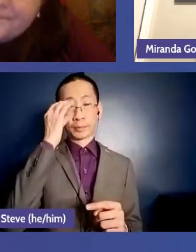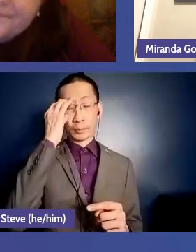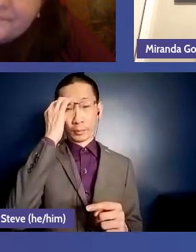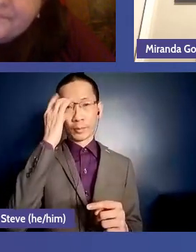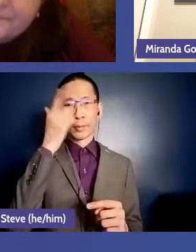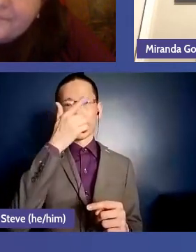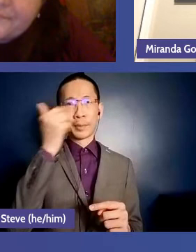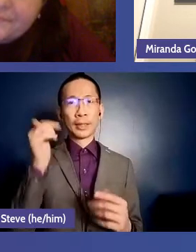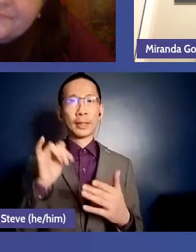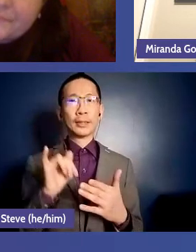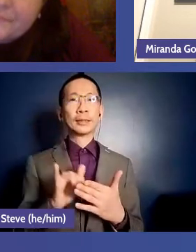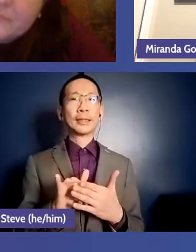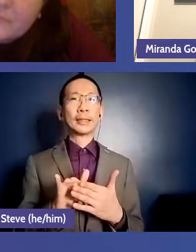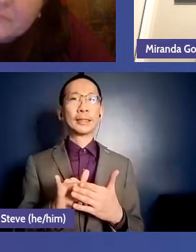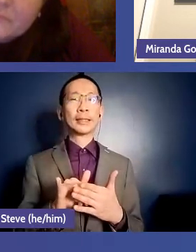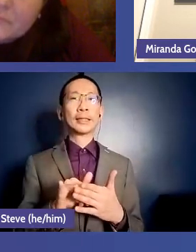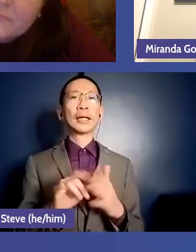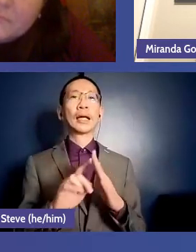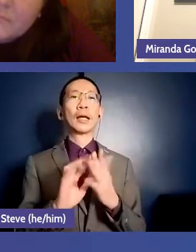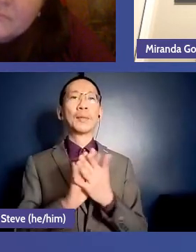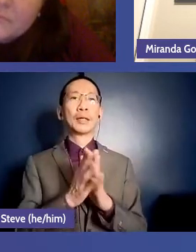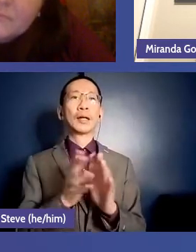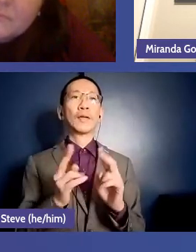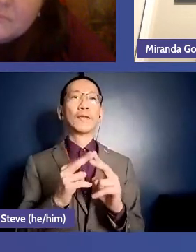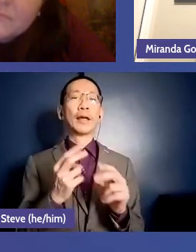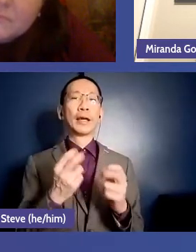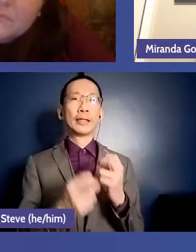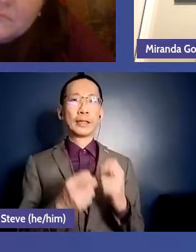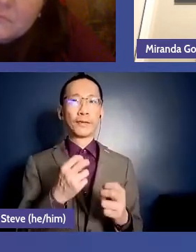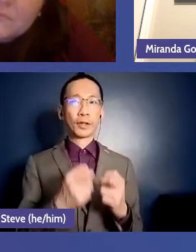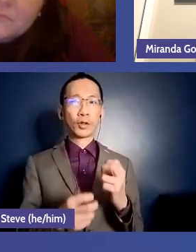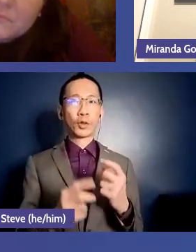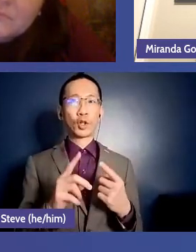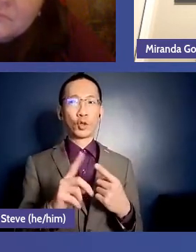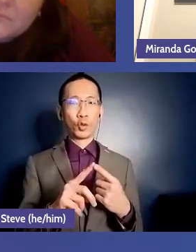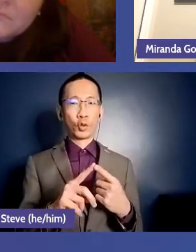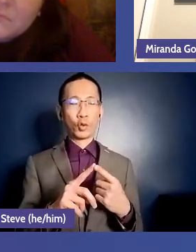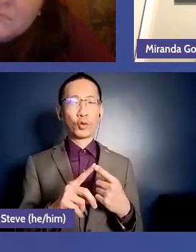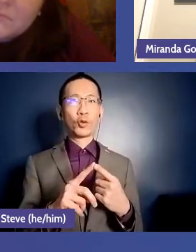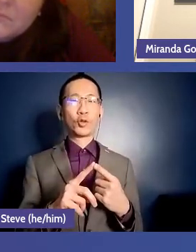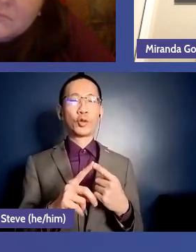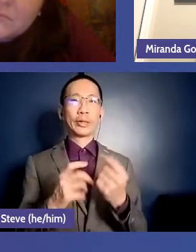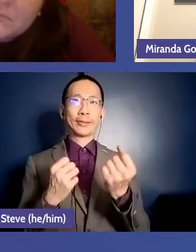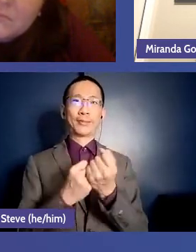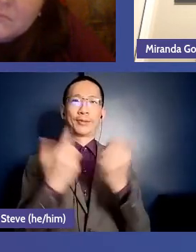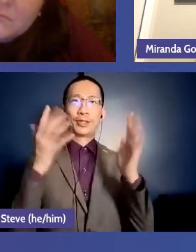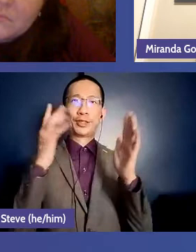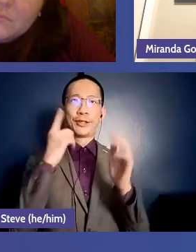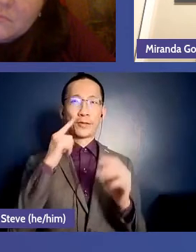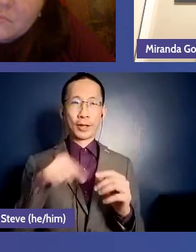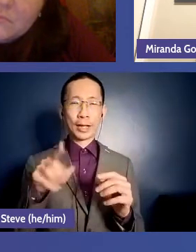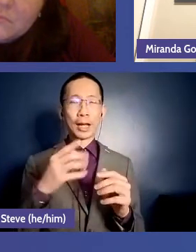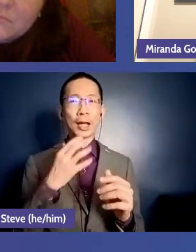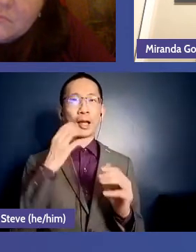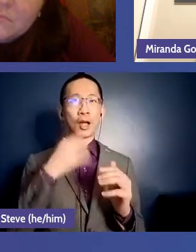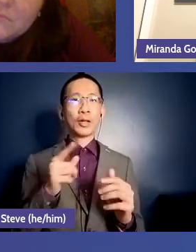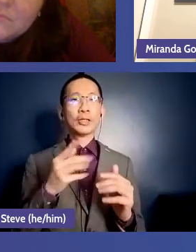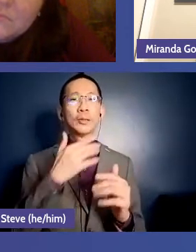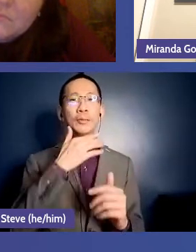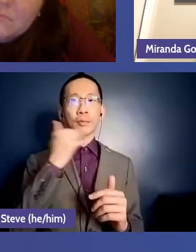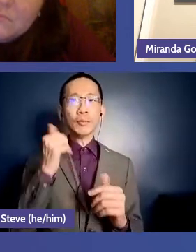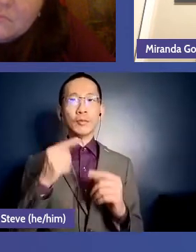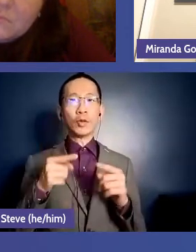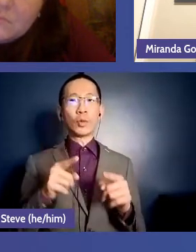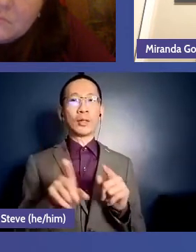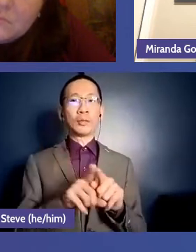because it becomes very difficult to cheer for them and wish them all the best while